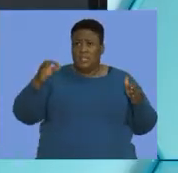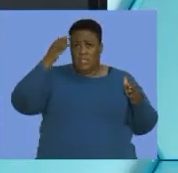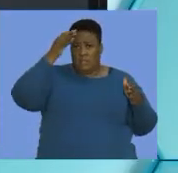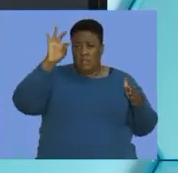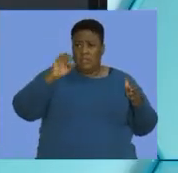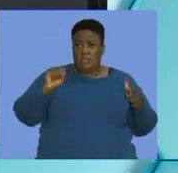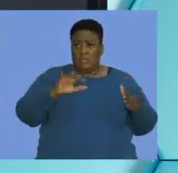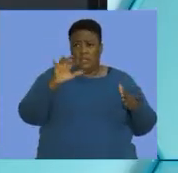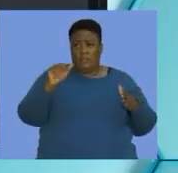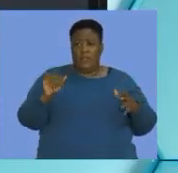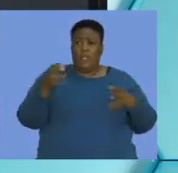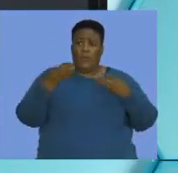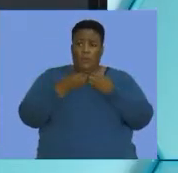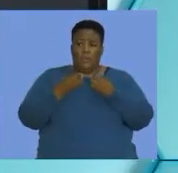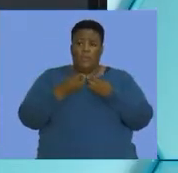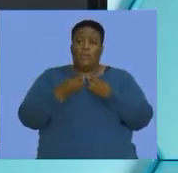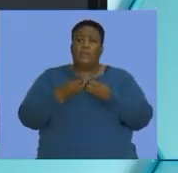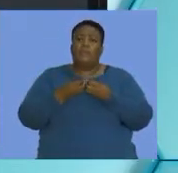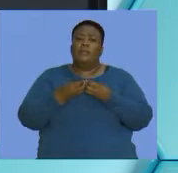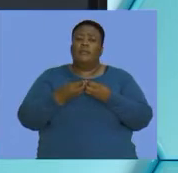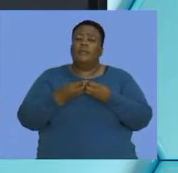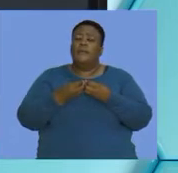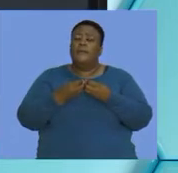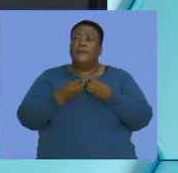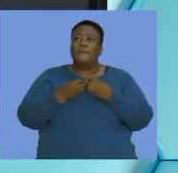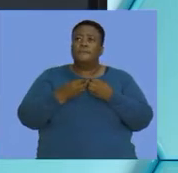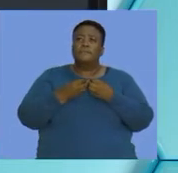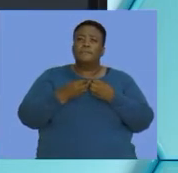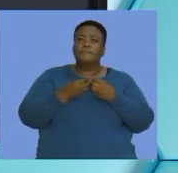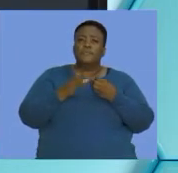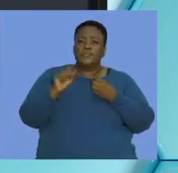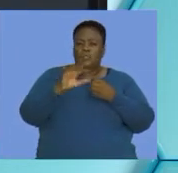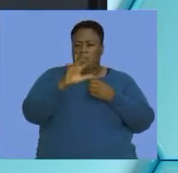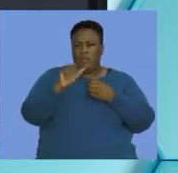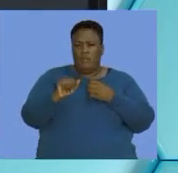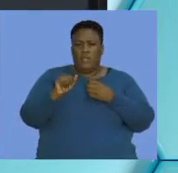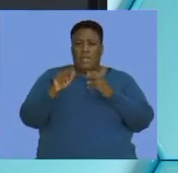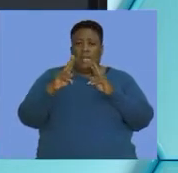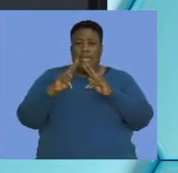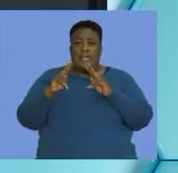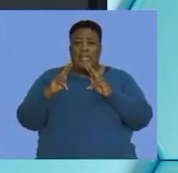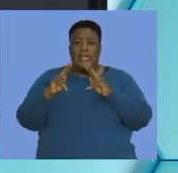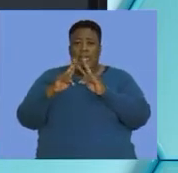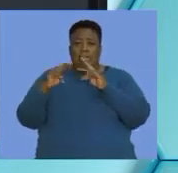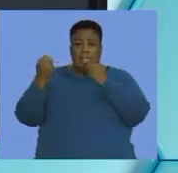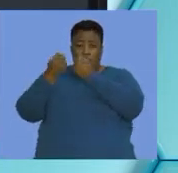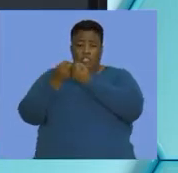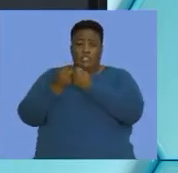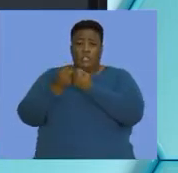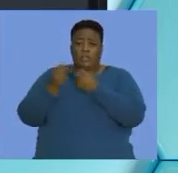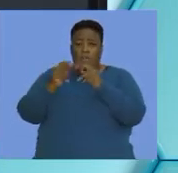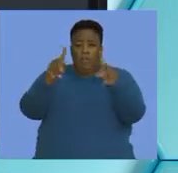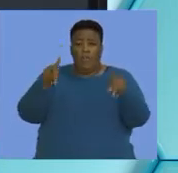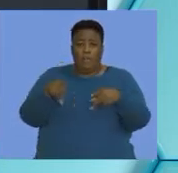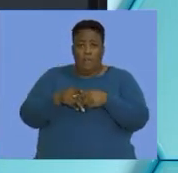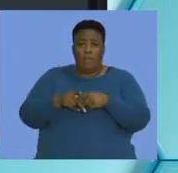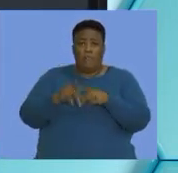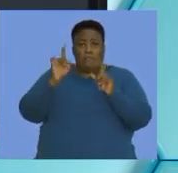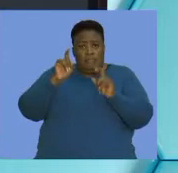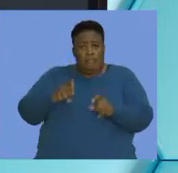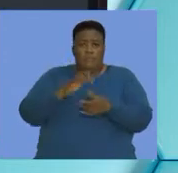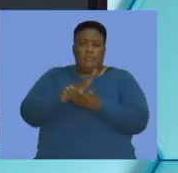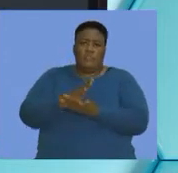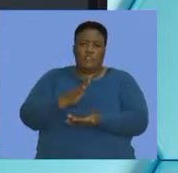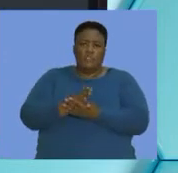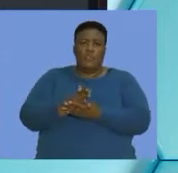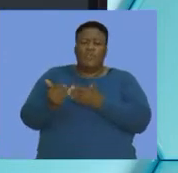Africa, along with South African National Parks Association, has done significant conservation work in maintaining and protecting